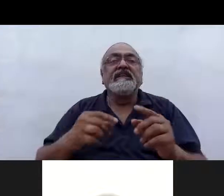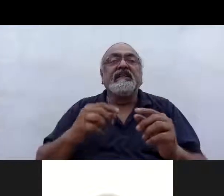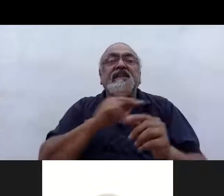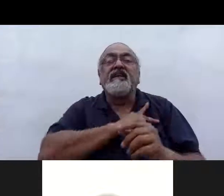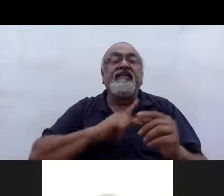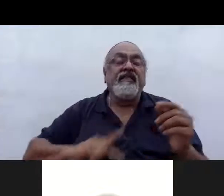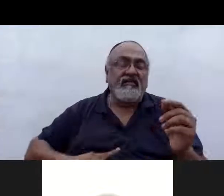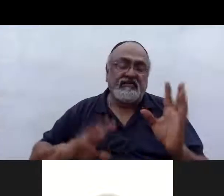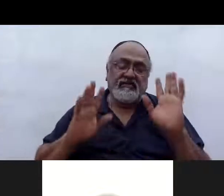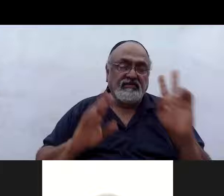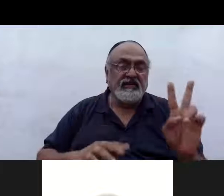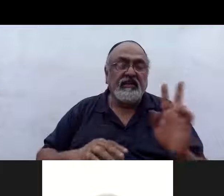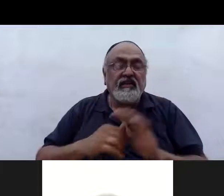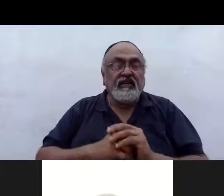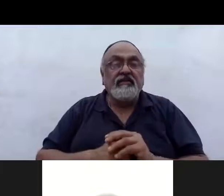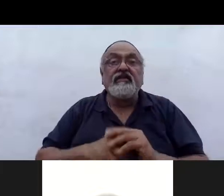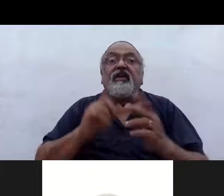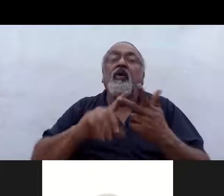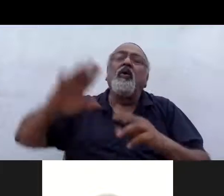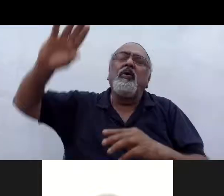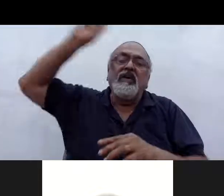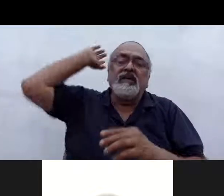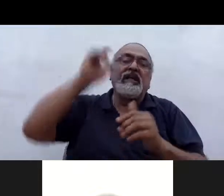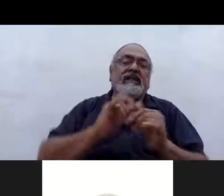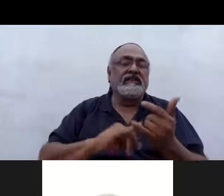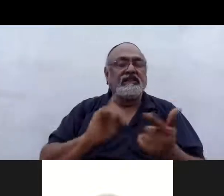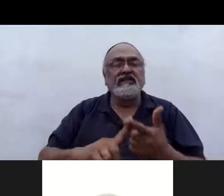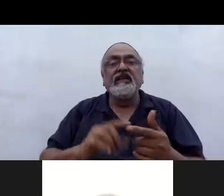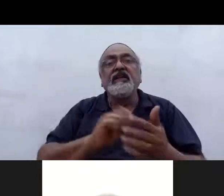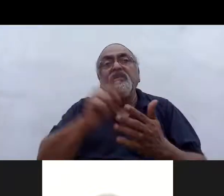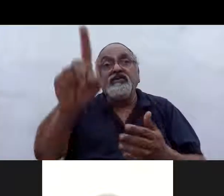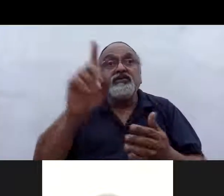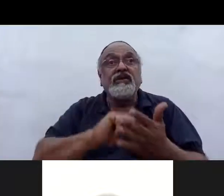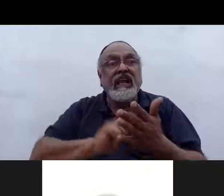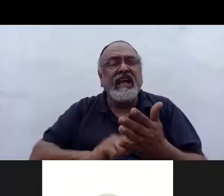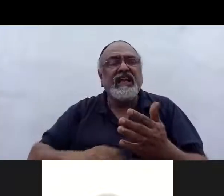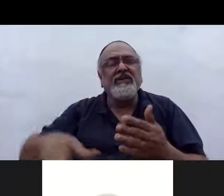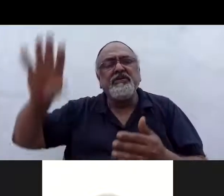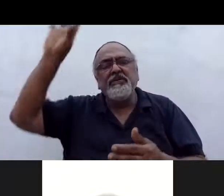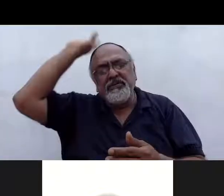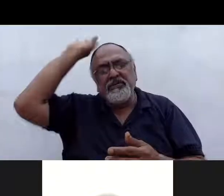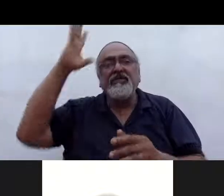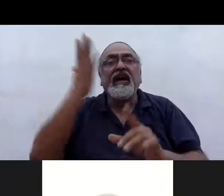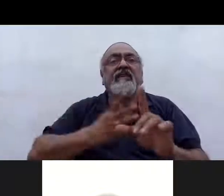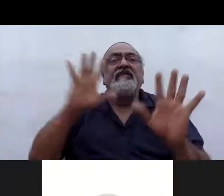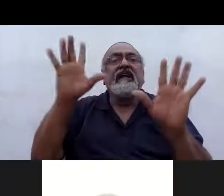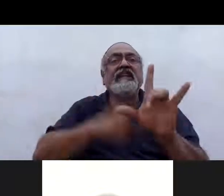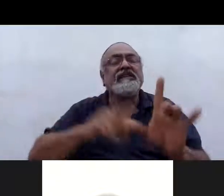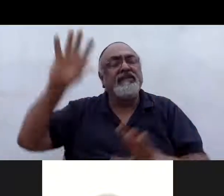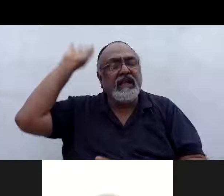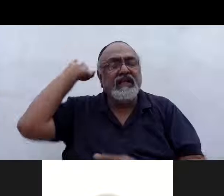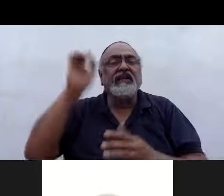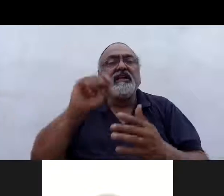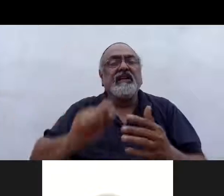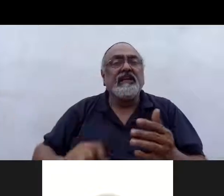case. Now, if you write a case comment on a case that has been decided, let's say 5 to 10 years ago, if